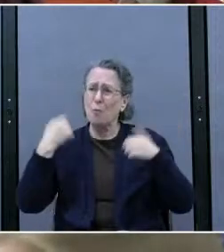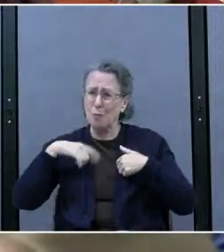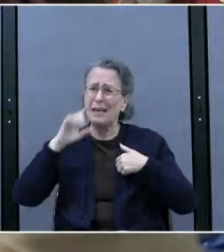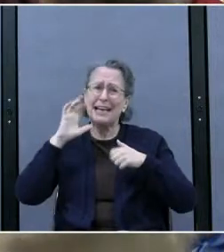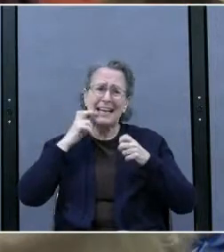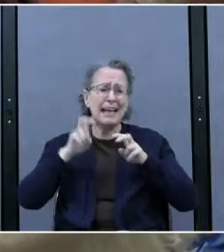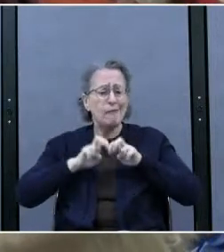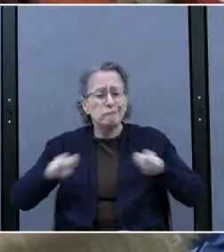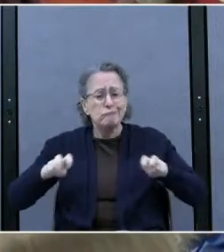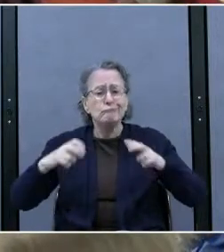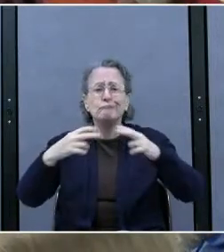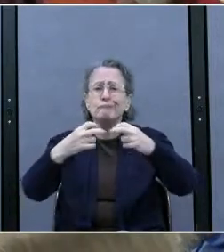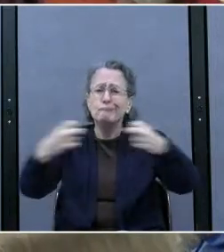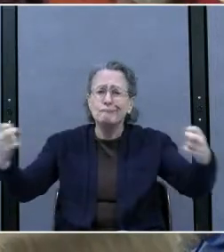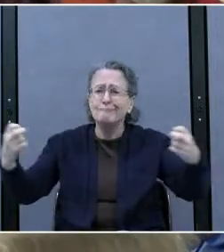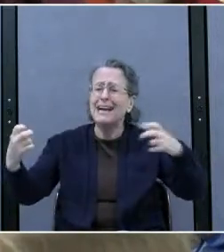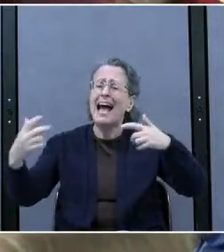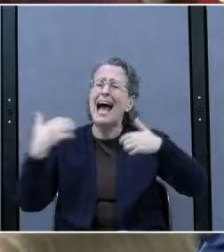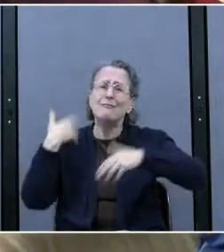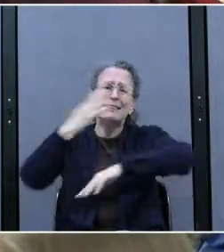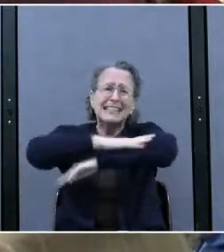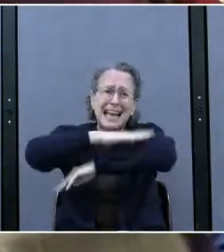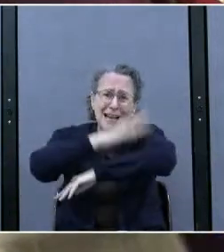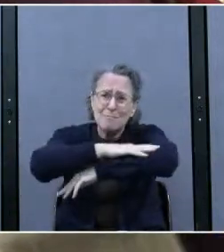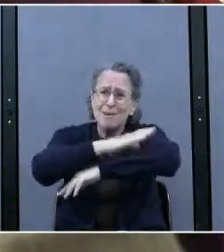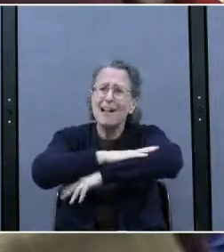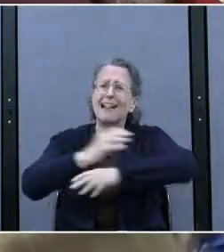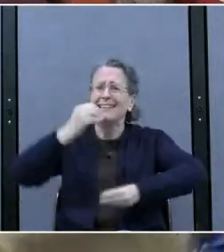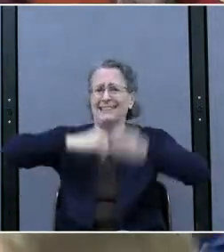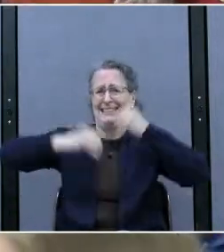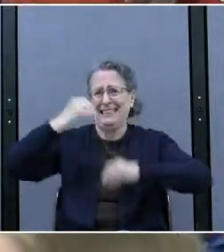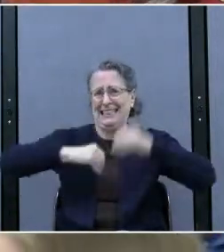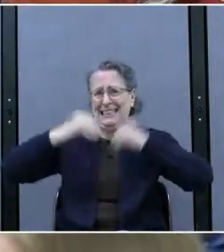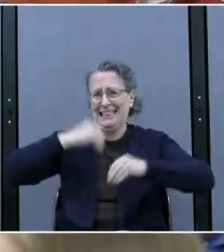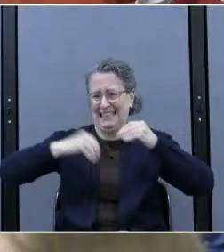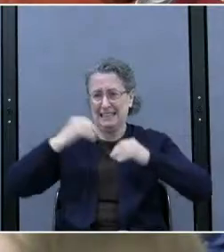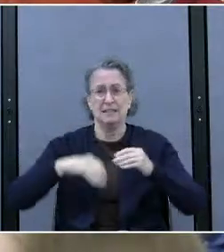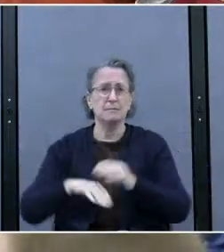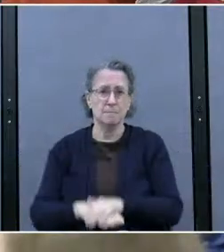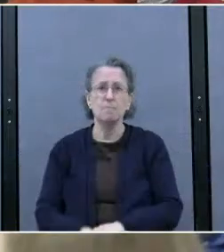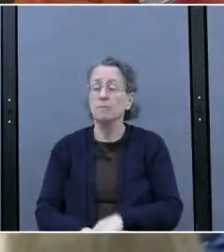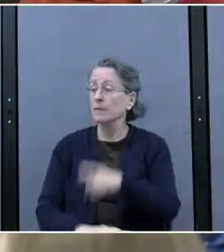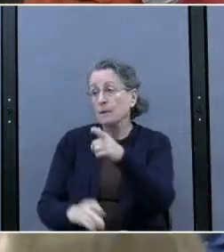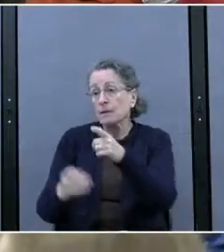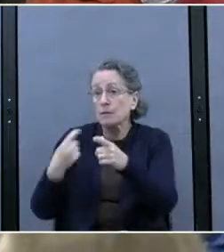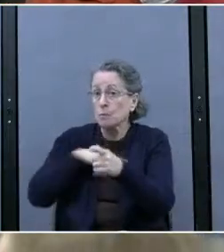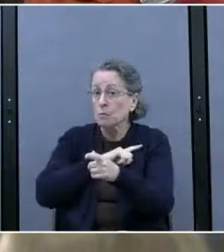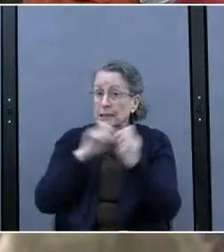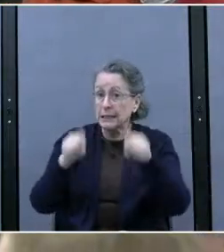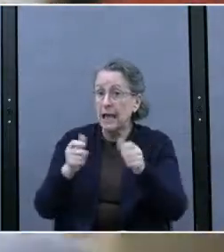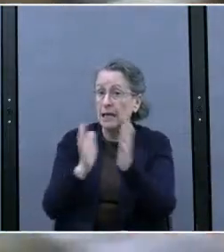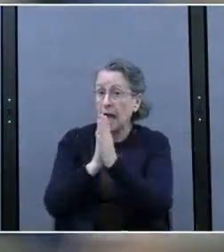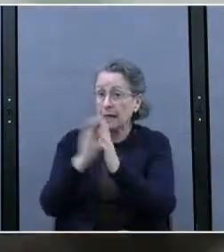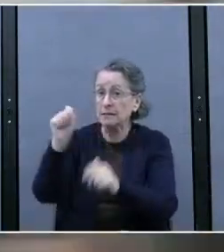other at tables. We will ask. I make no promises about the answer. Bonnie.